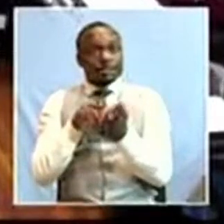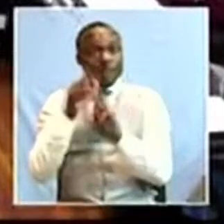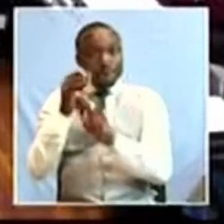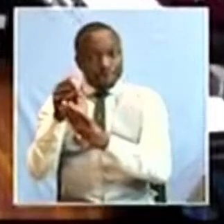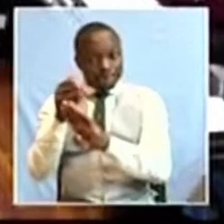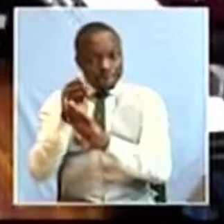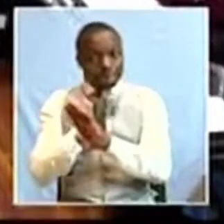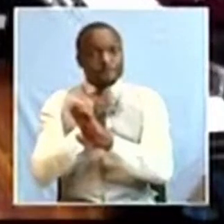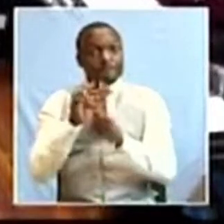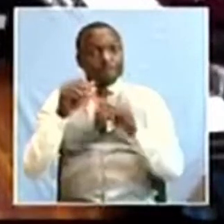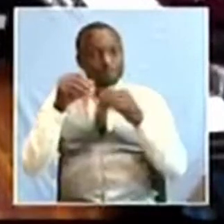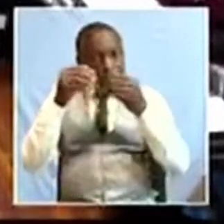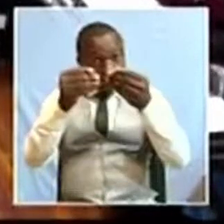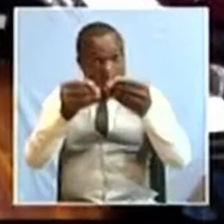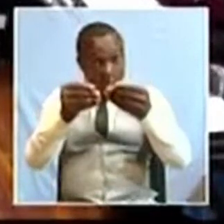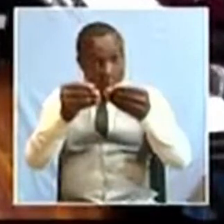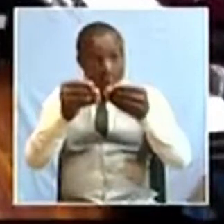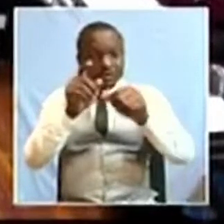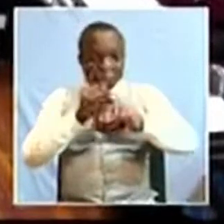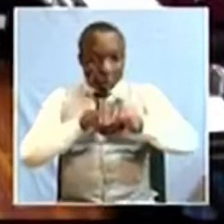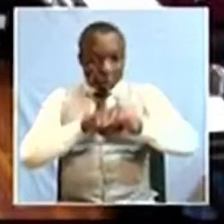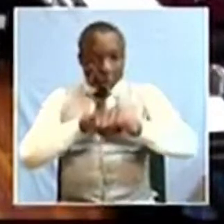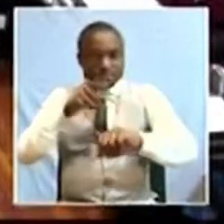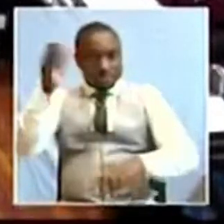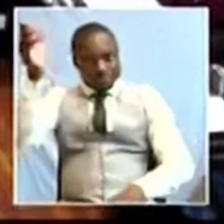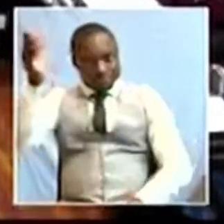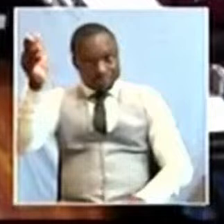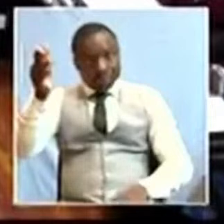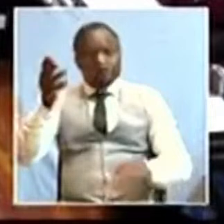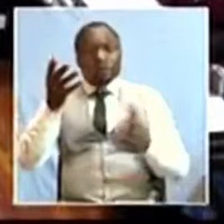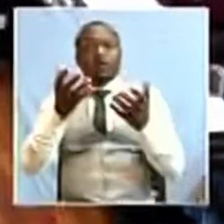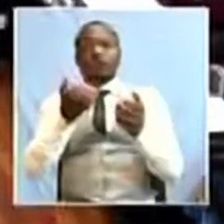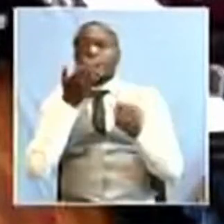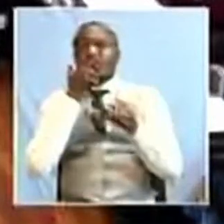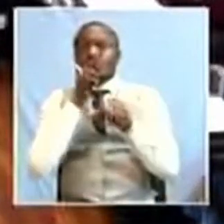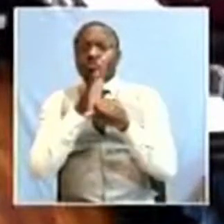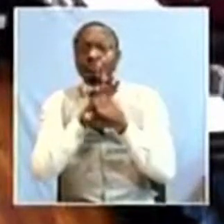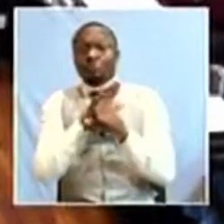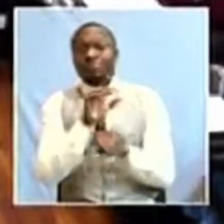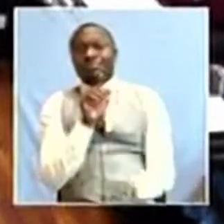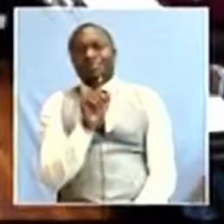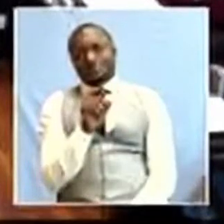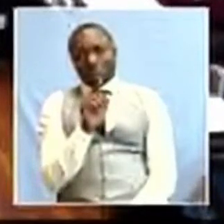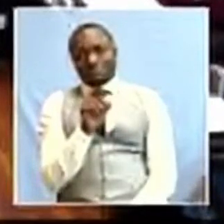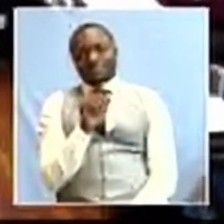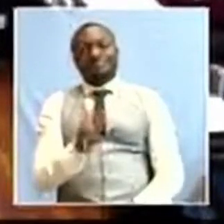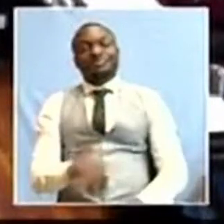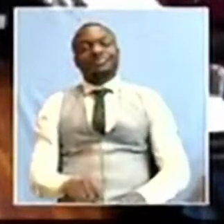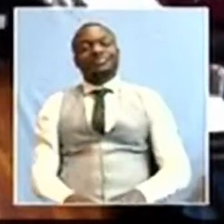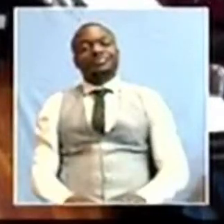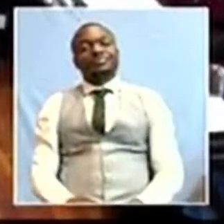Before I invite you to do introductions, I want to assure you that